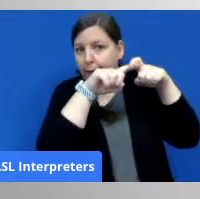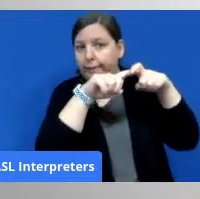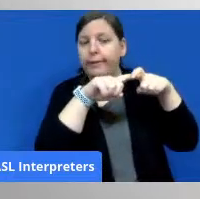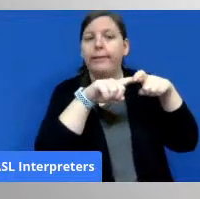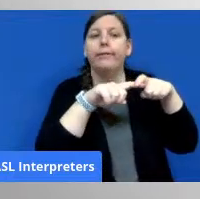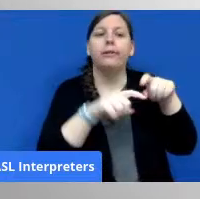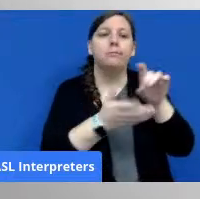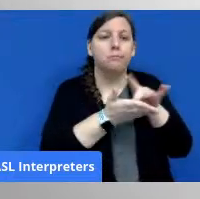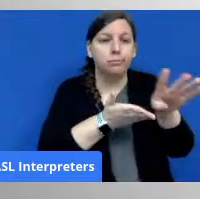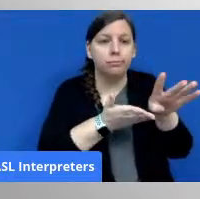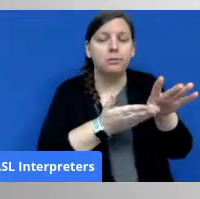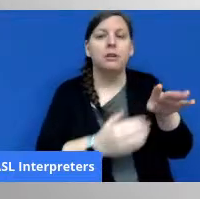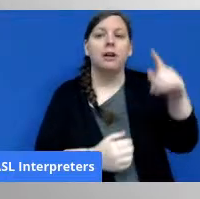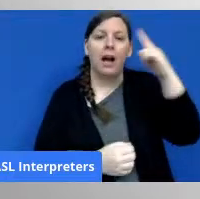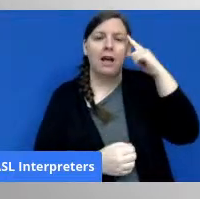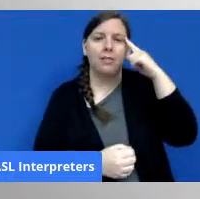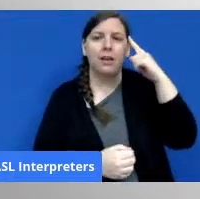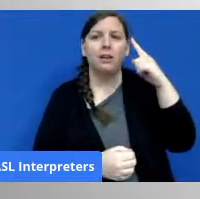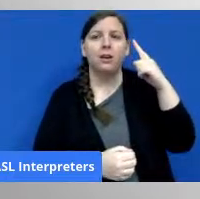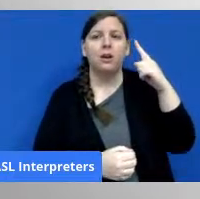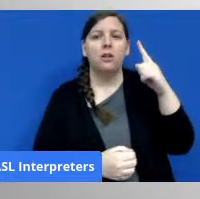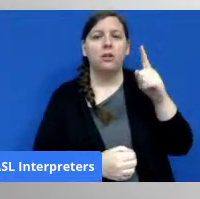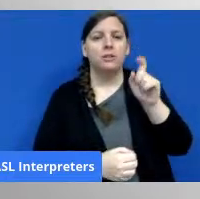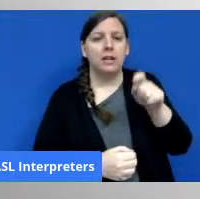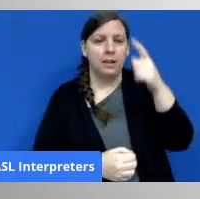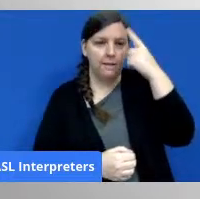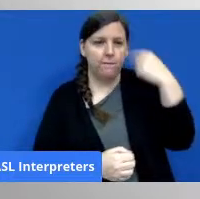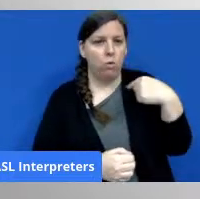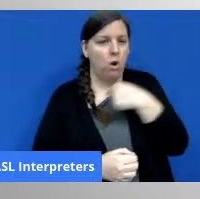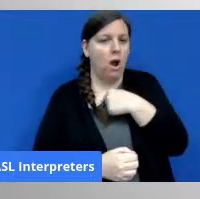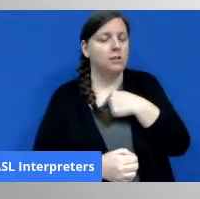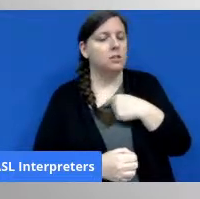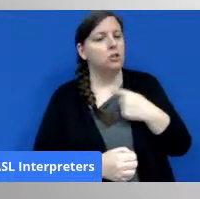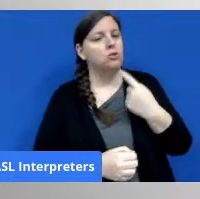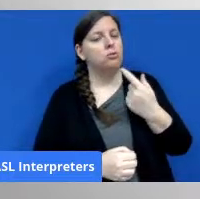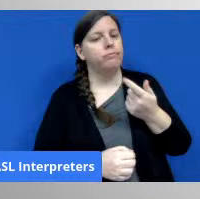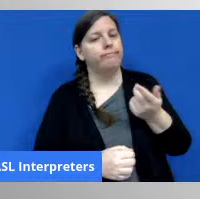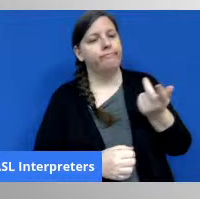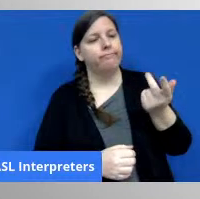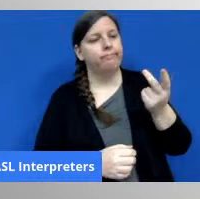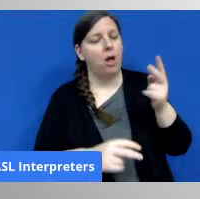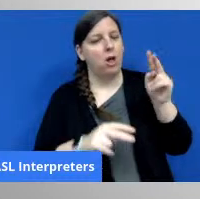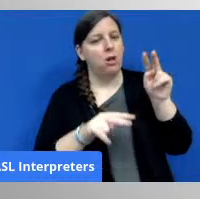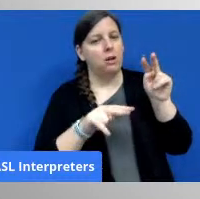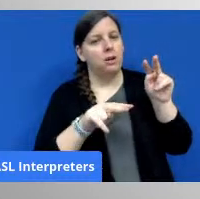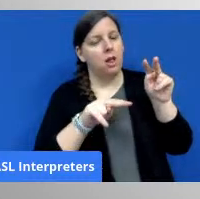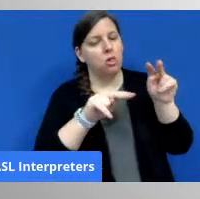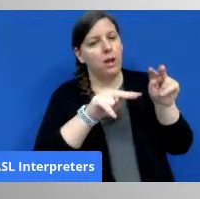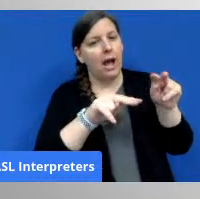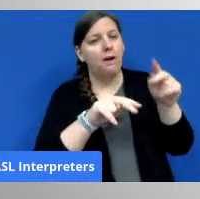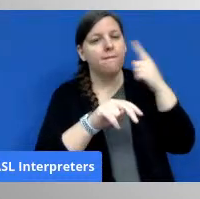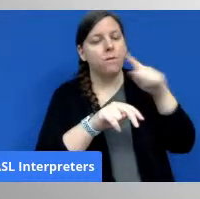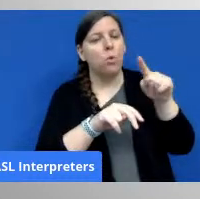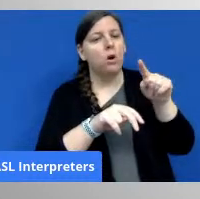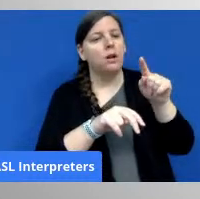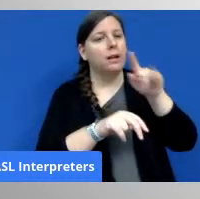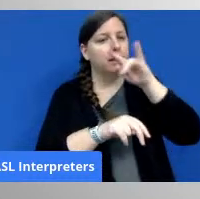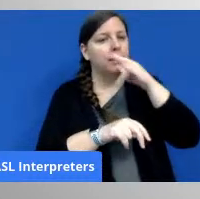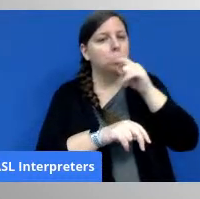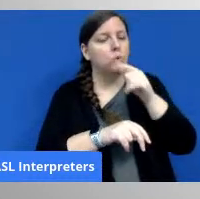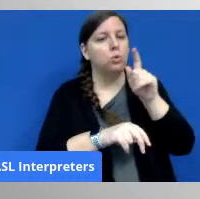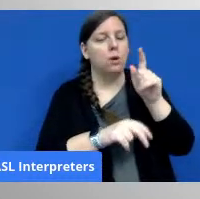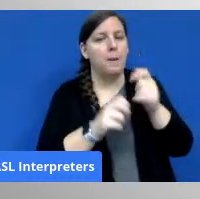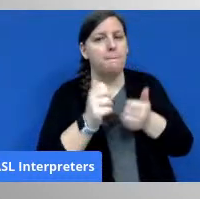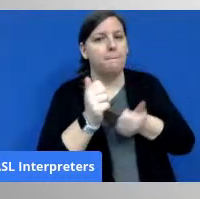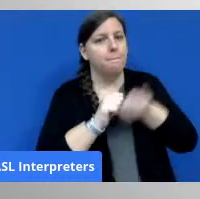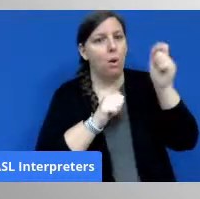out for the youth who might most need help from the local government institutions because whatever's going on in their lives. So I'd